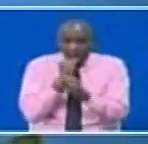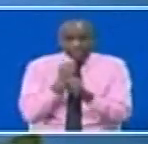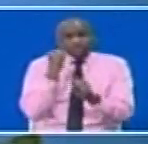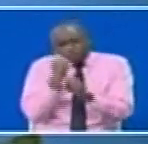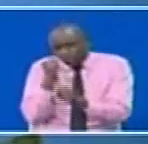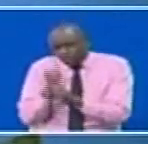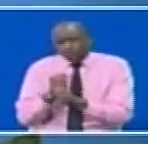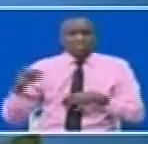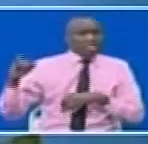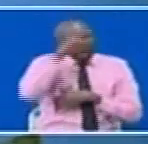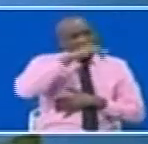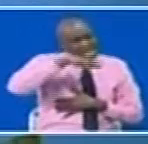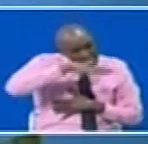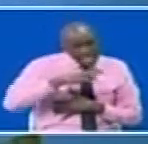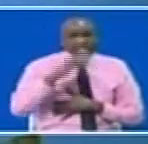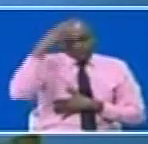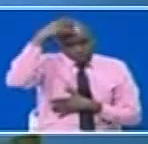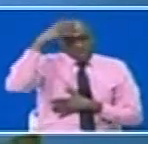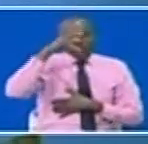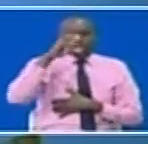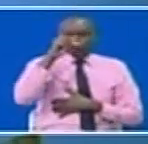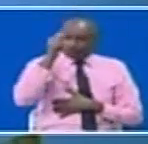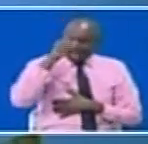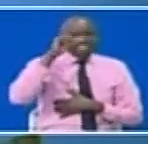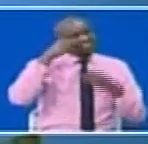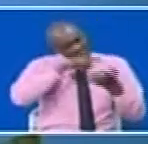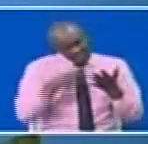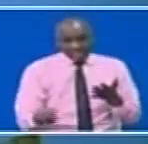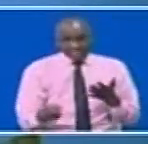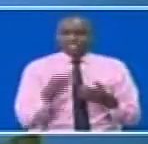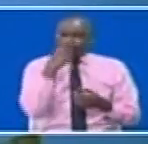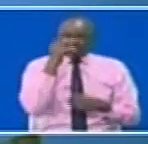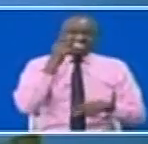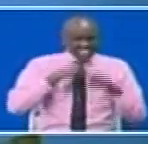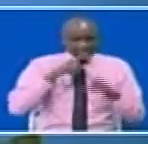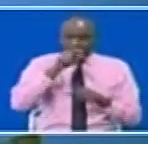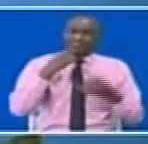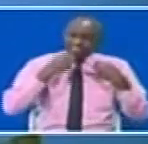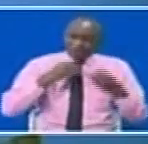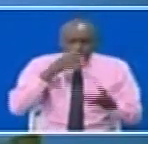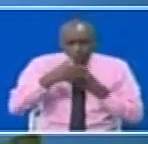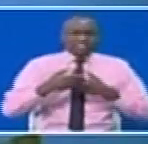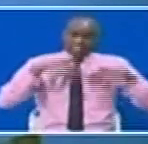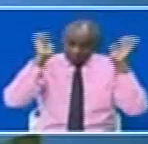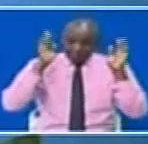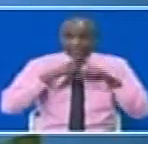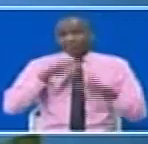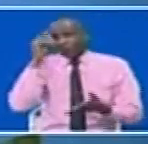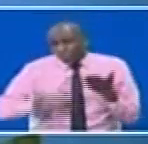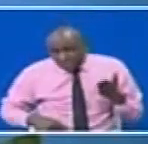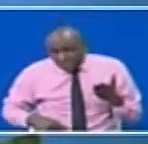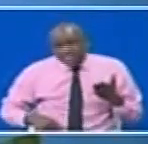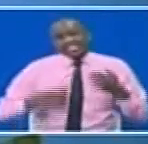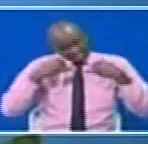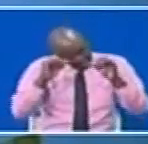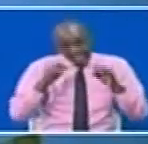in the air services sector in Dubai and failed. And at just 20 years of age, he was ready to give up. He, however, found the resolve to